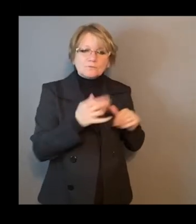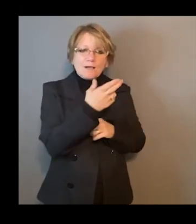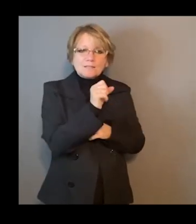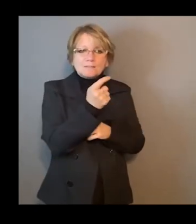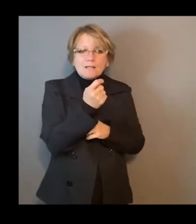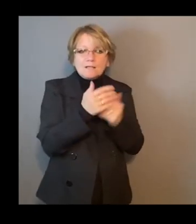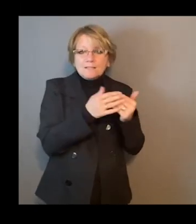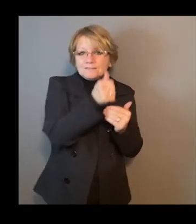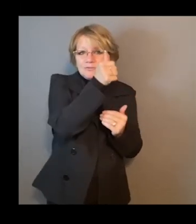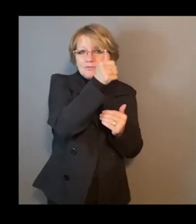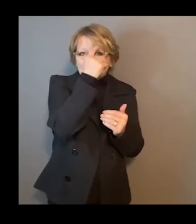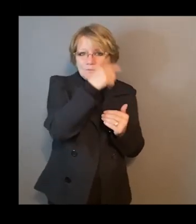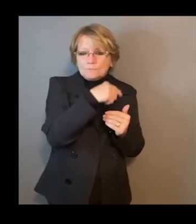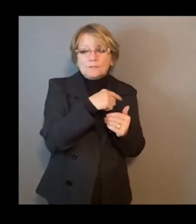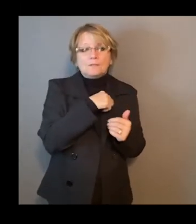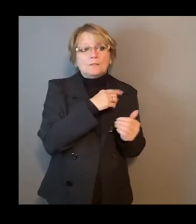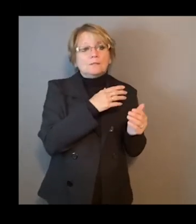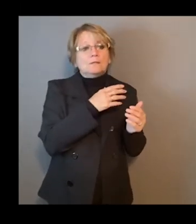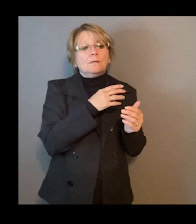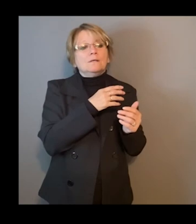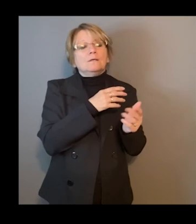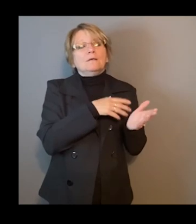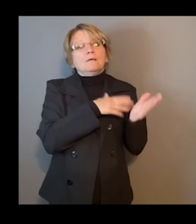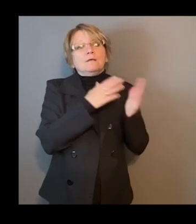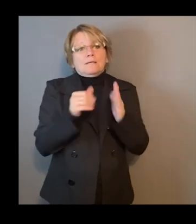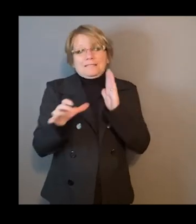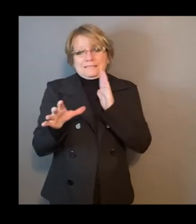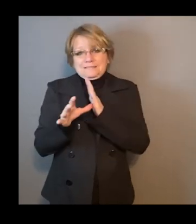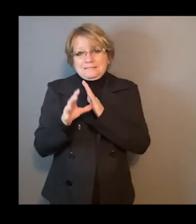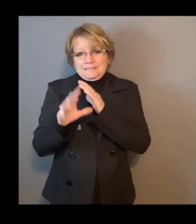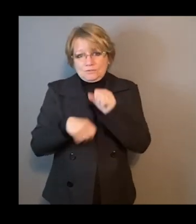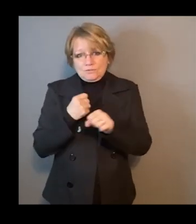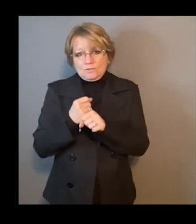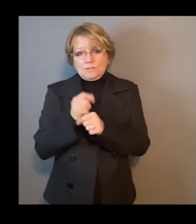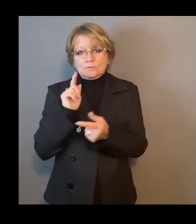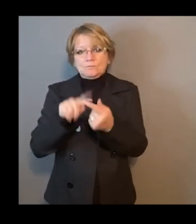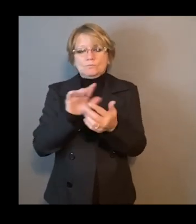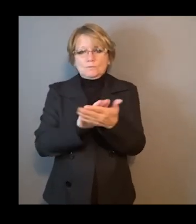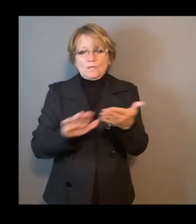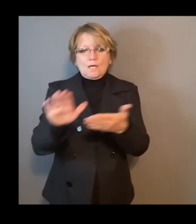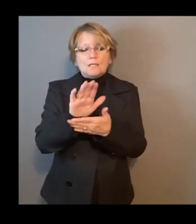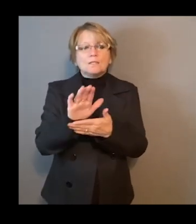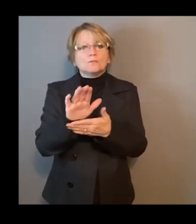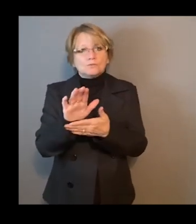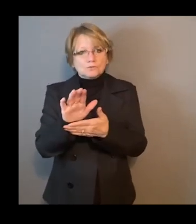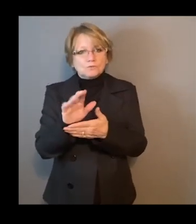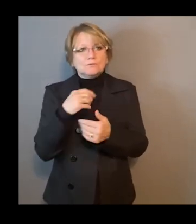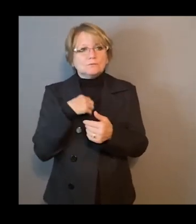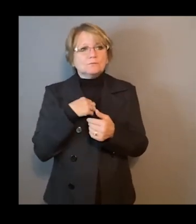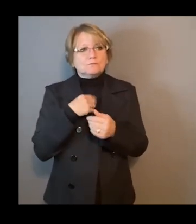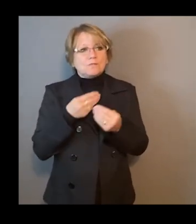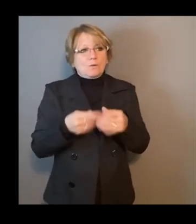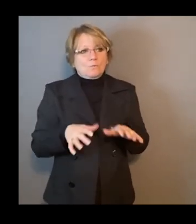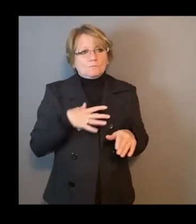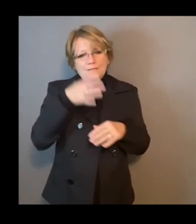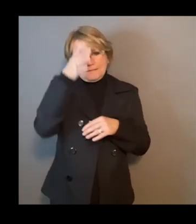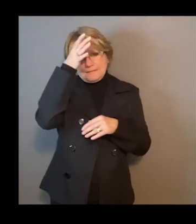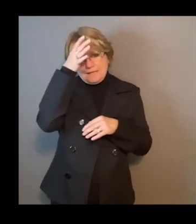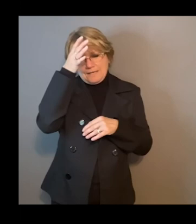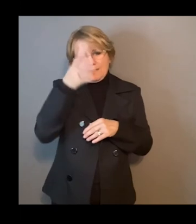was a little bit easier for me. My senior year of high school, going into college, that was a tough year, right? So I lose my dad my senior year.